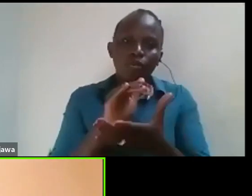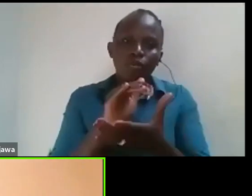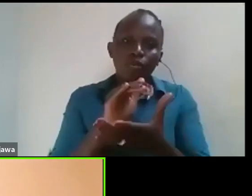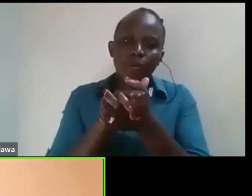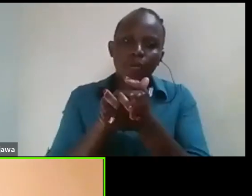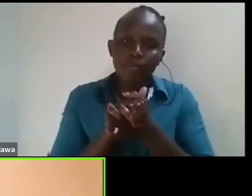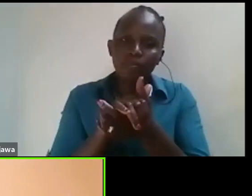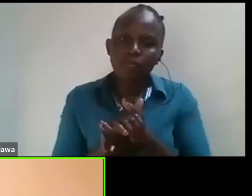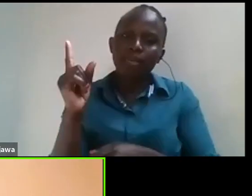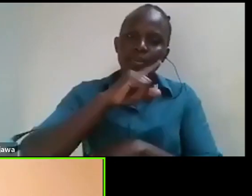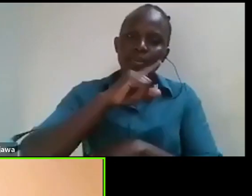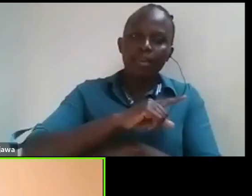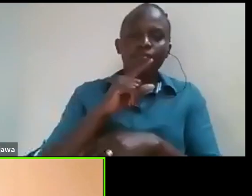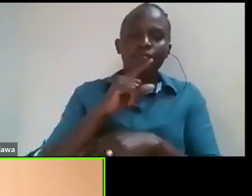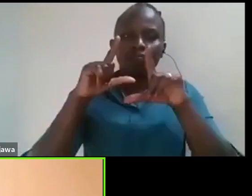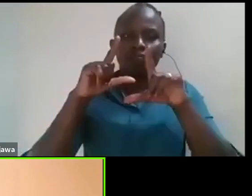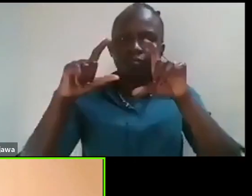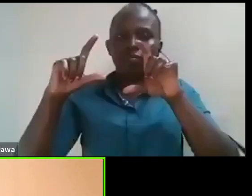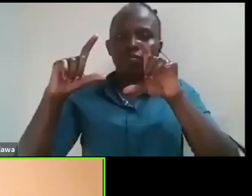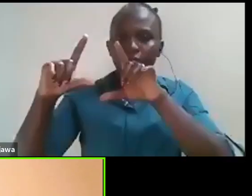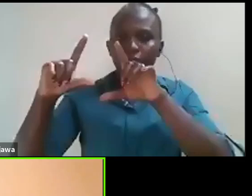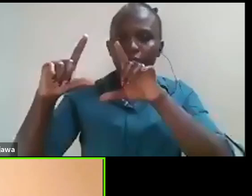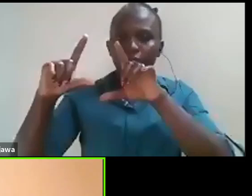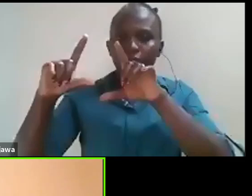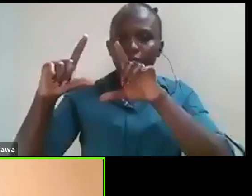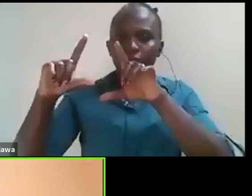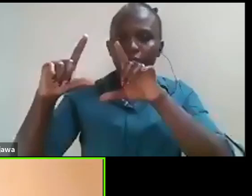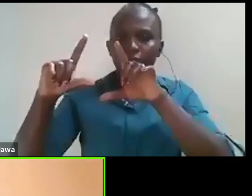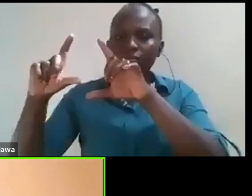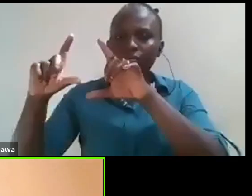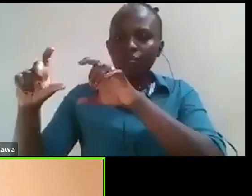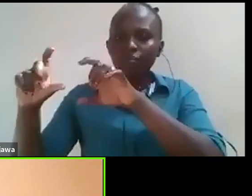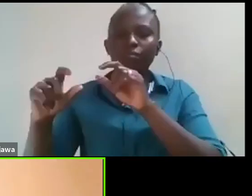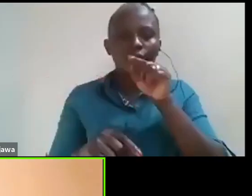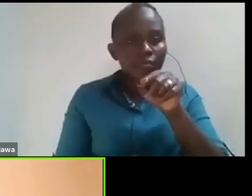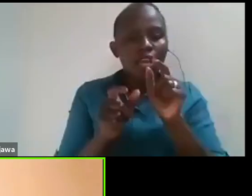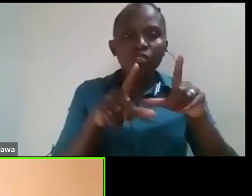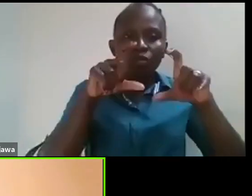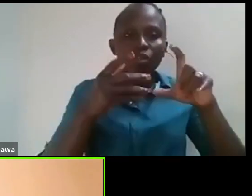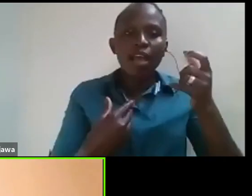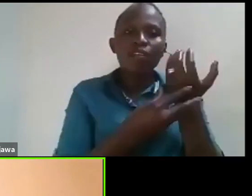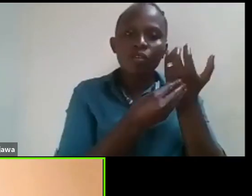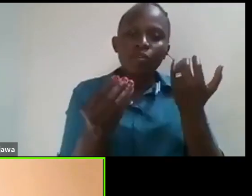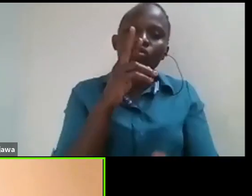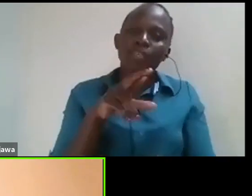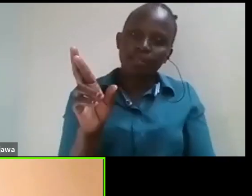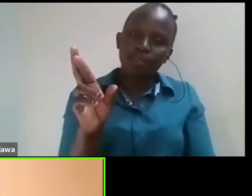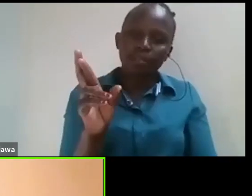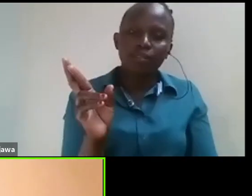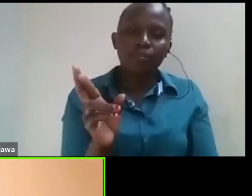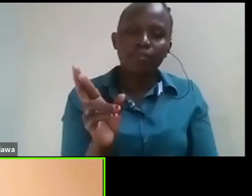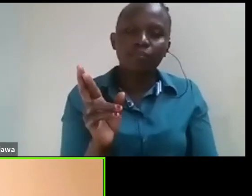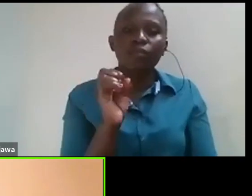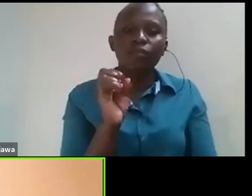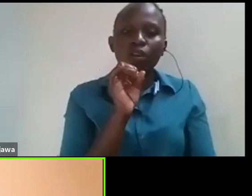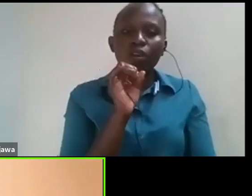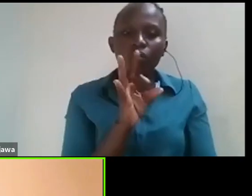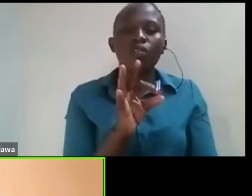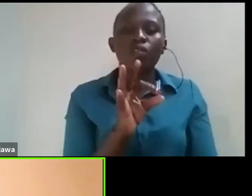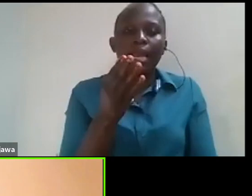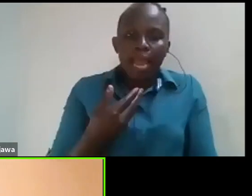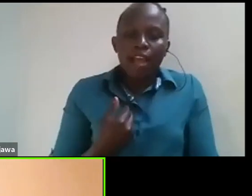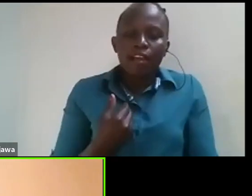of actually your function. Every photo he has taken, he owns the copyright for it. I know you've paid